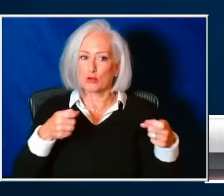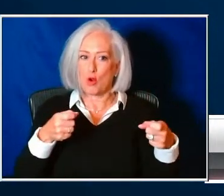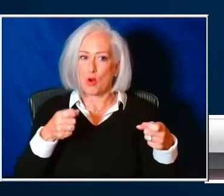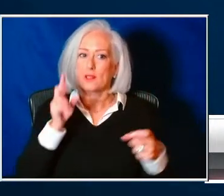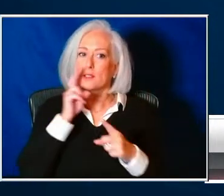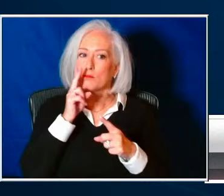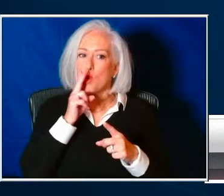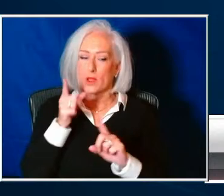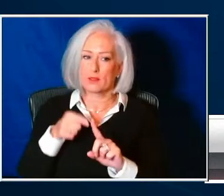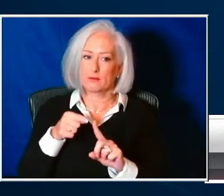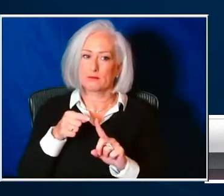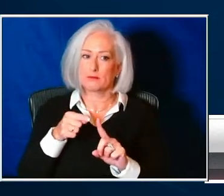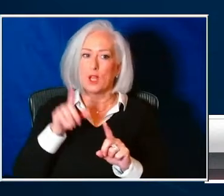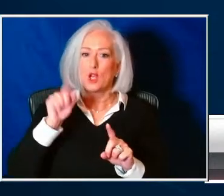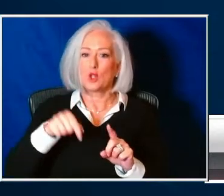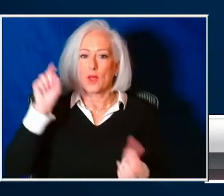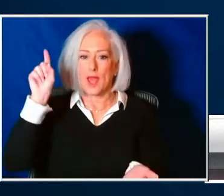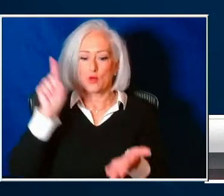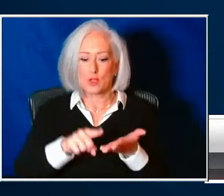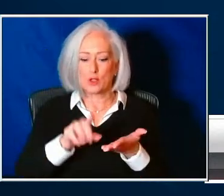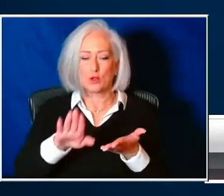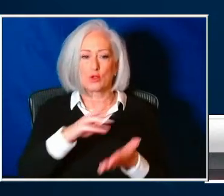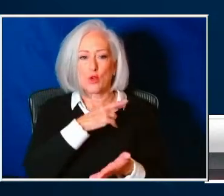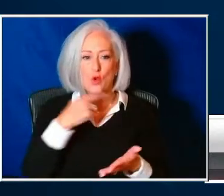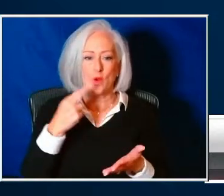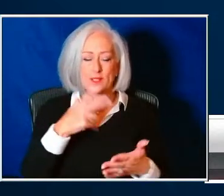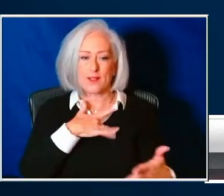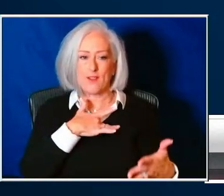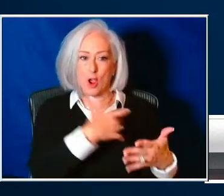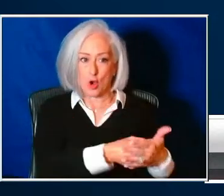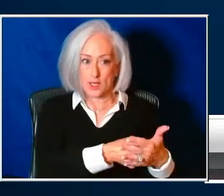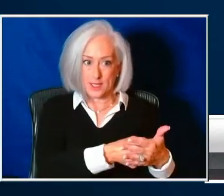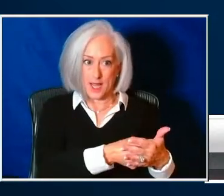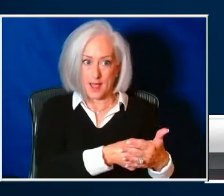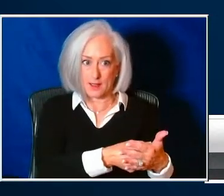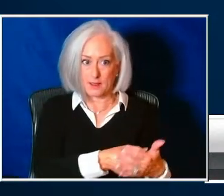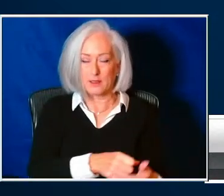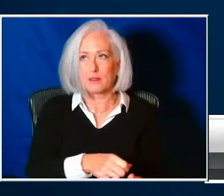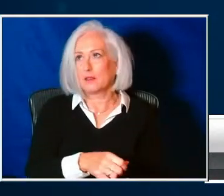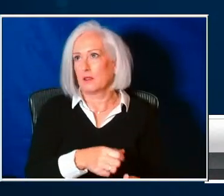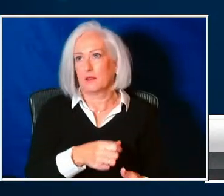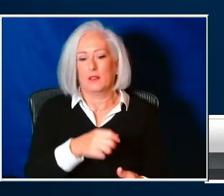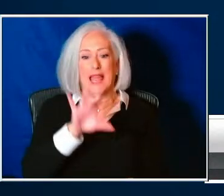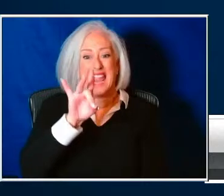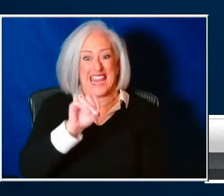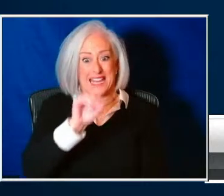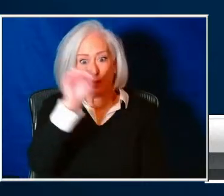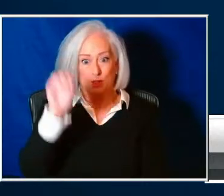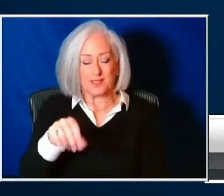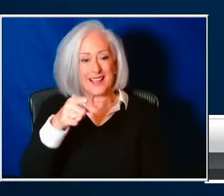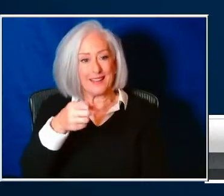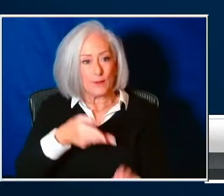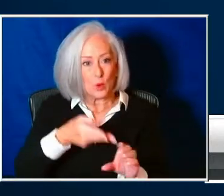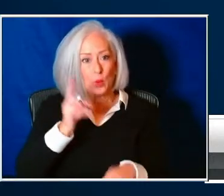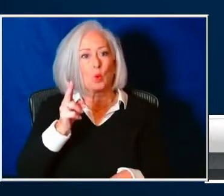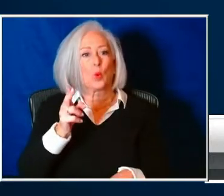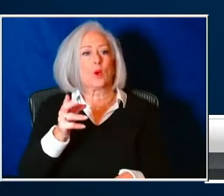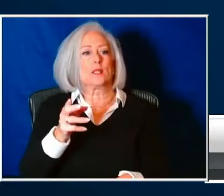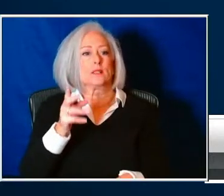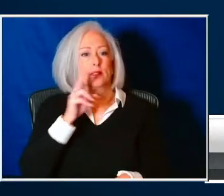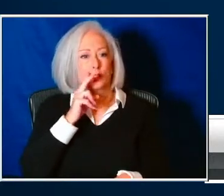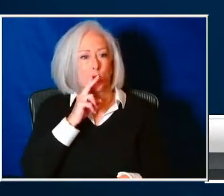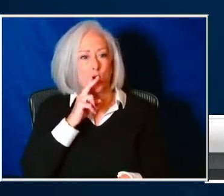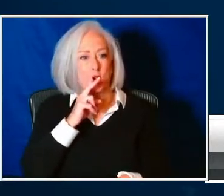we can reduce our risk of having a heart attack by 80% if you quit smoking. So that's a huge